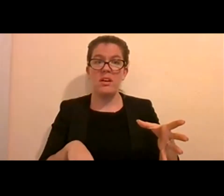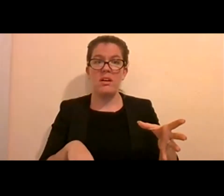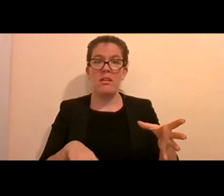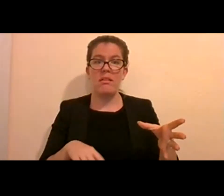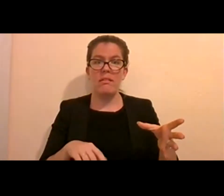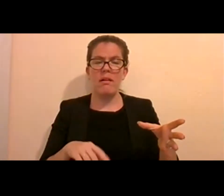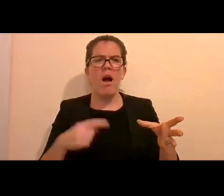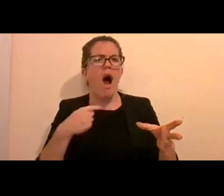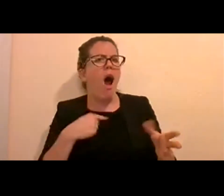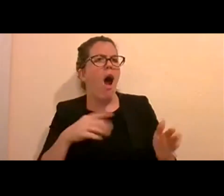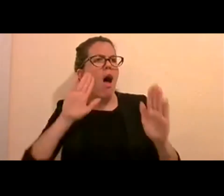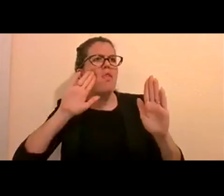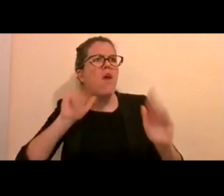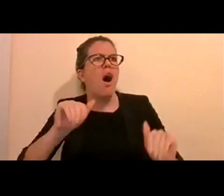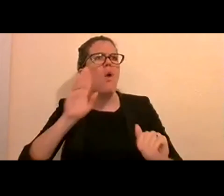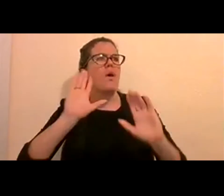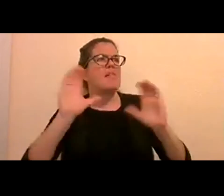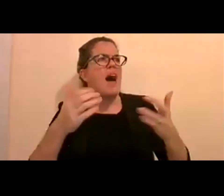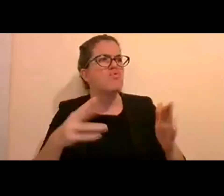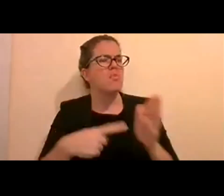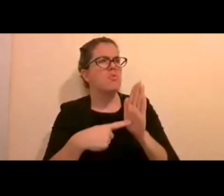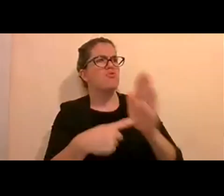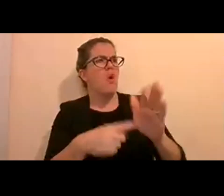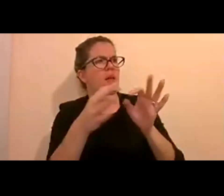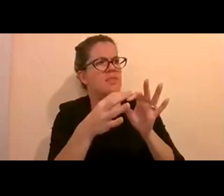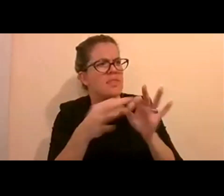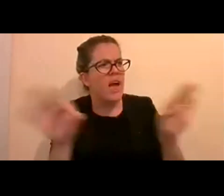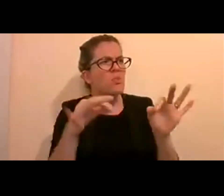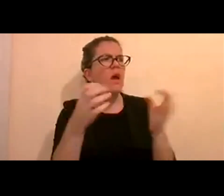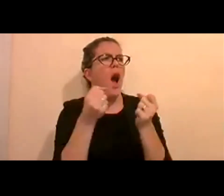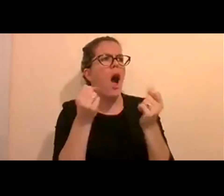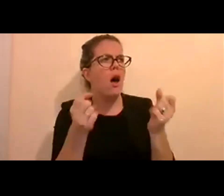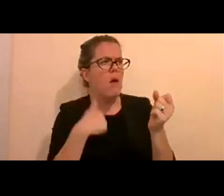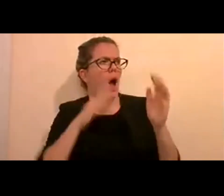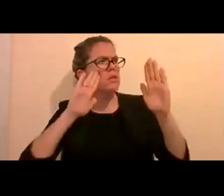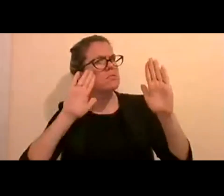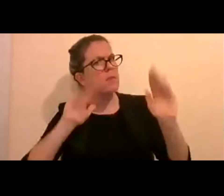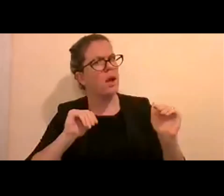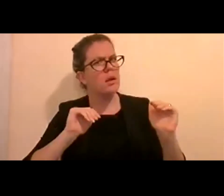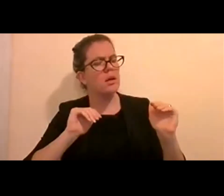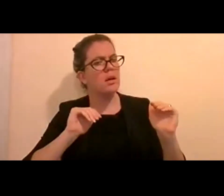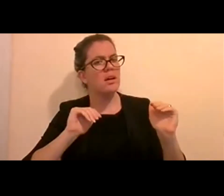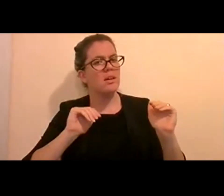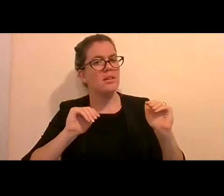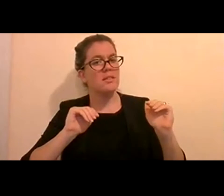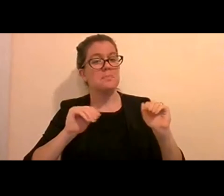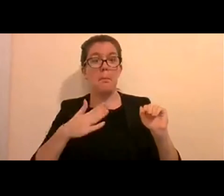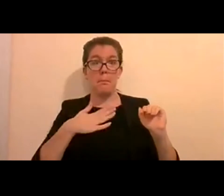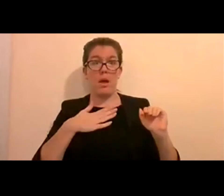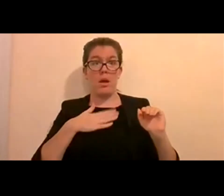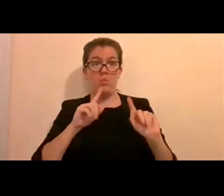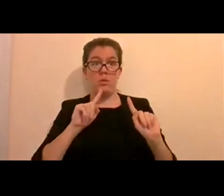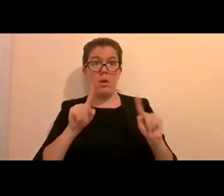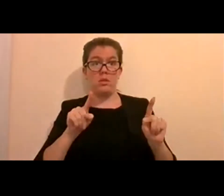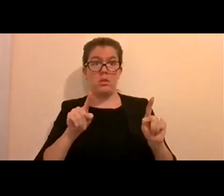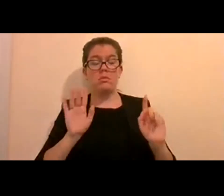and show the language, and she and my response, and again, maybe